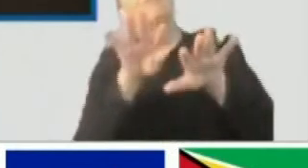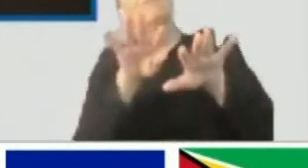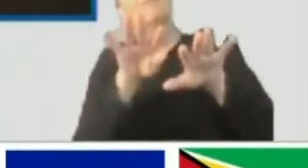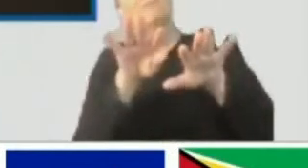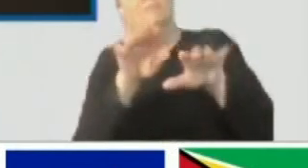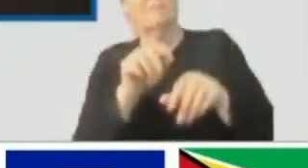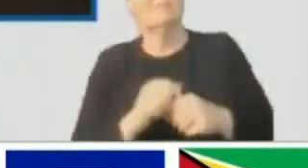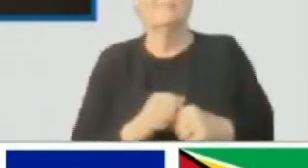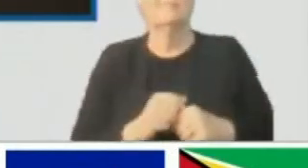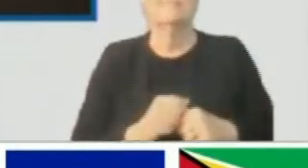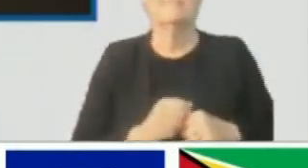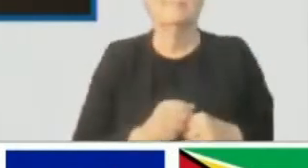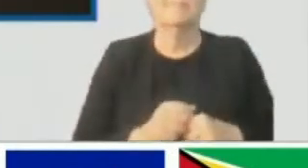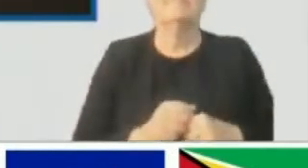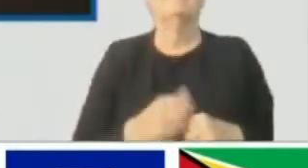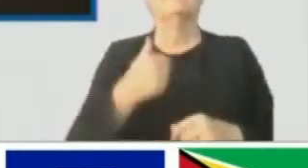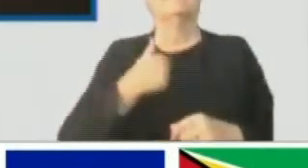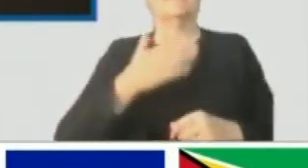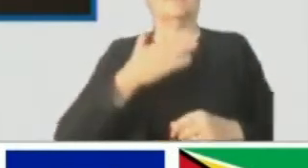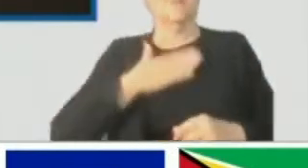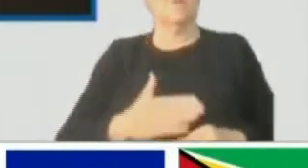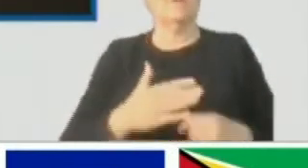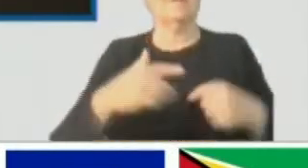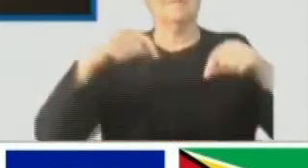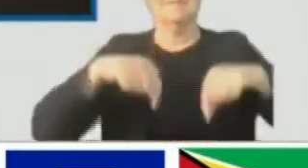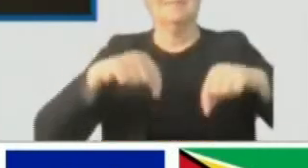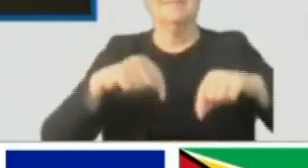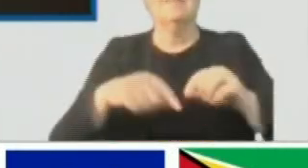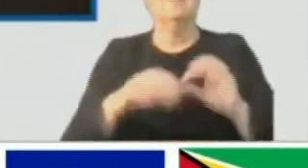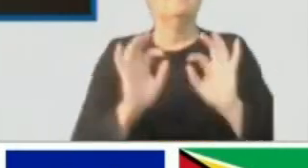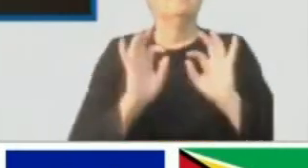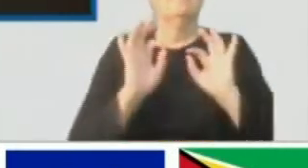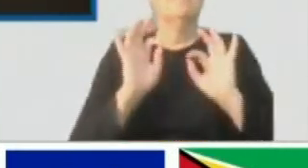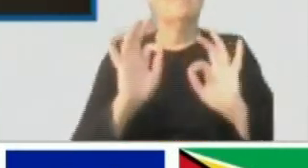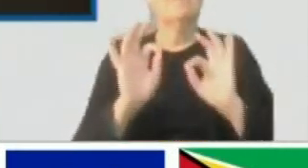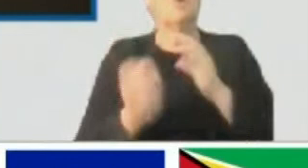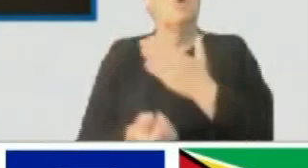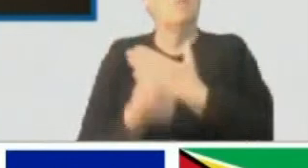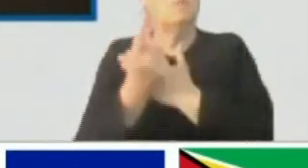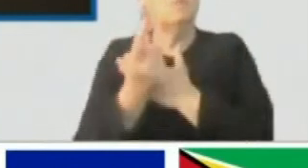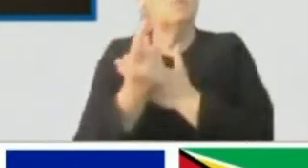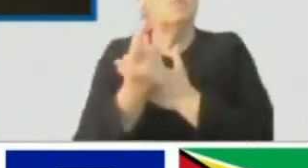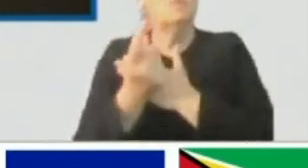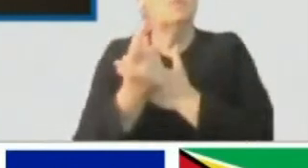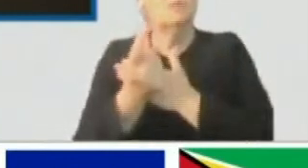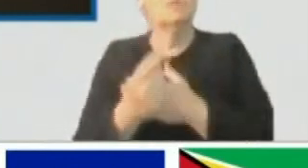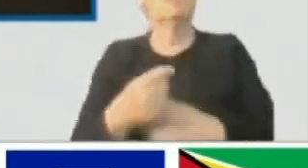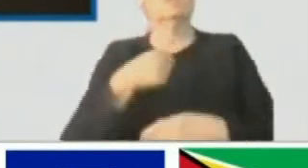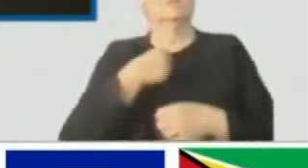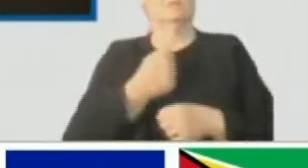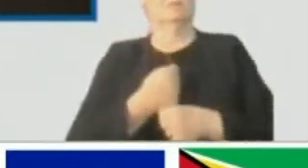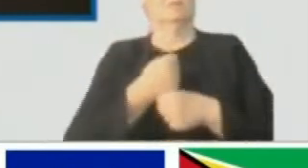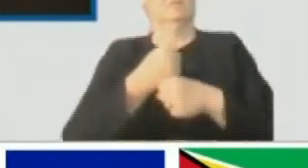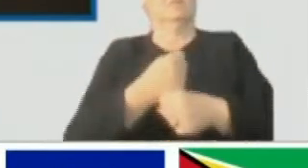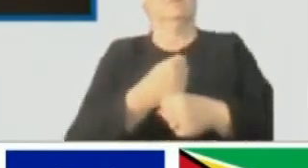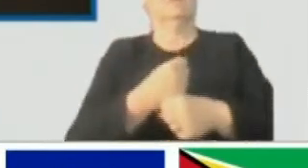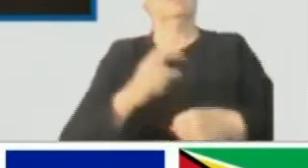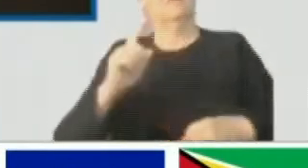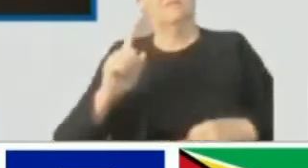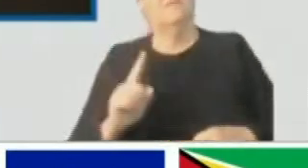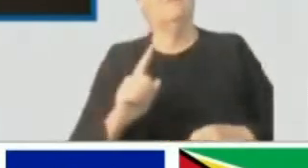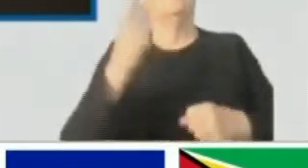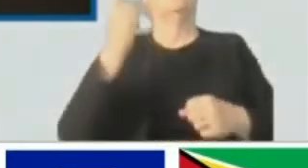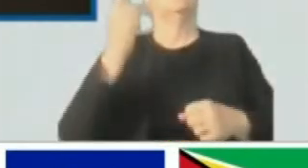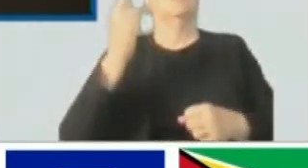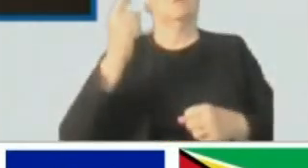historical opportunity as the representative of the first English-speaking Caribbean small